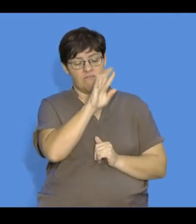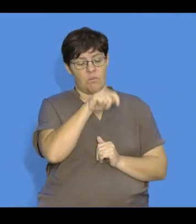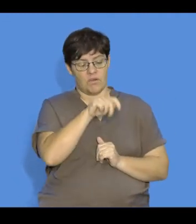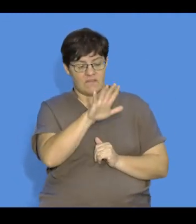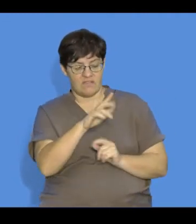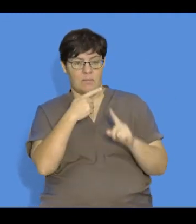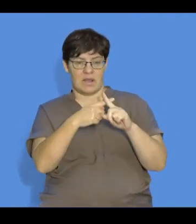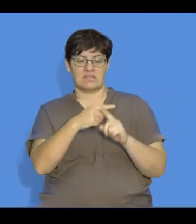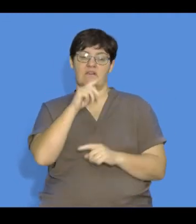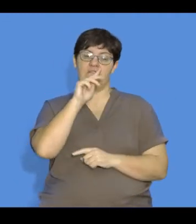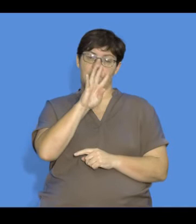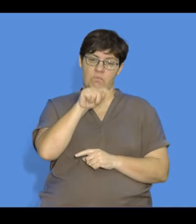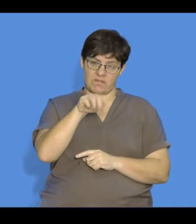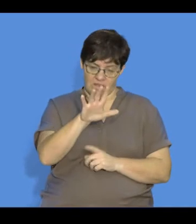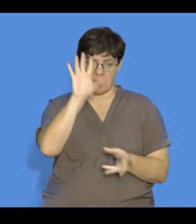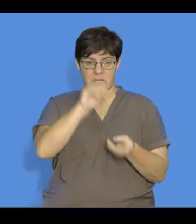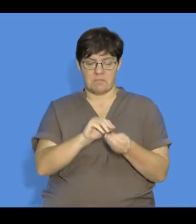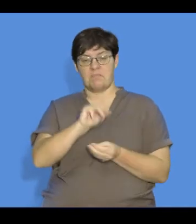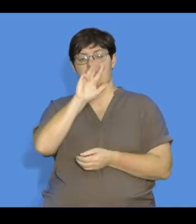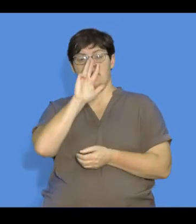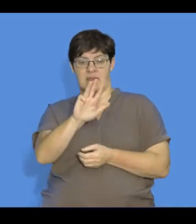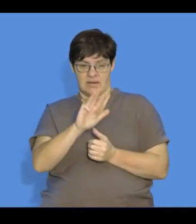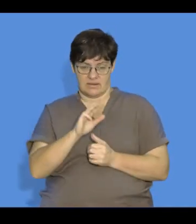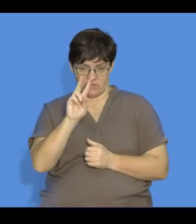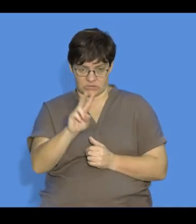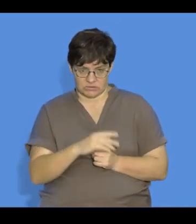other words, we added those two together, all right? Now, the